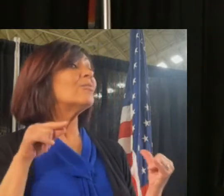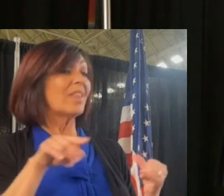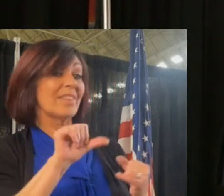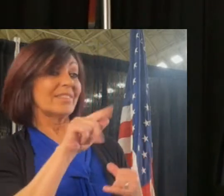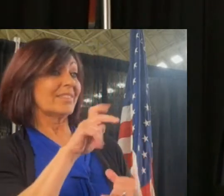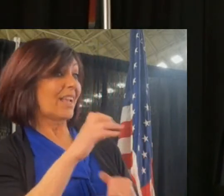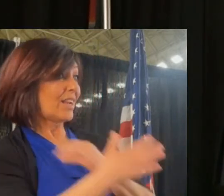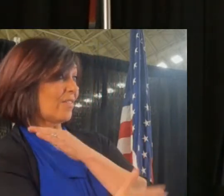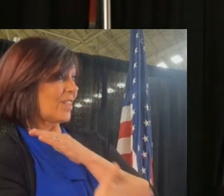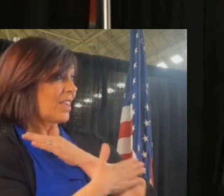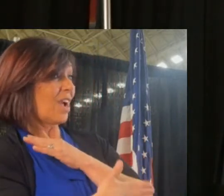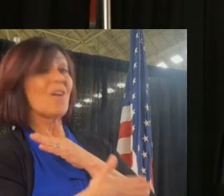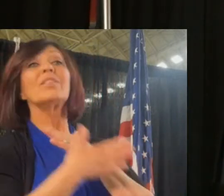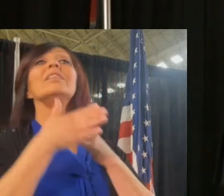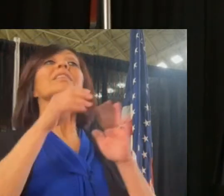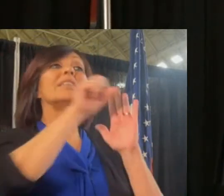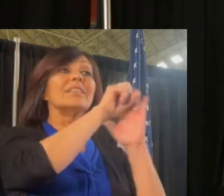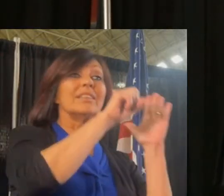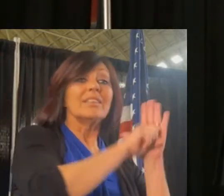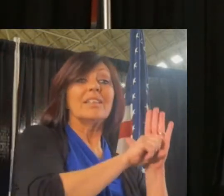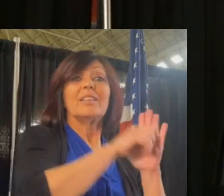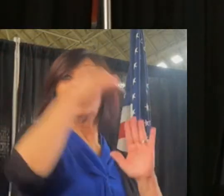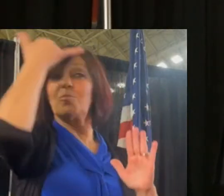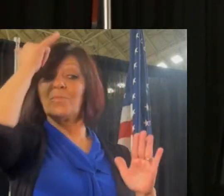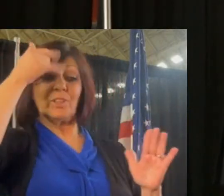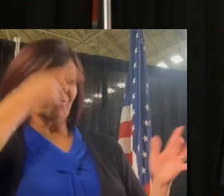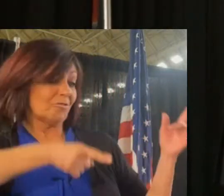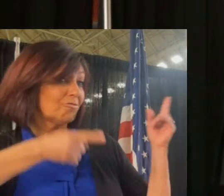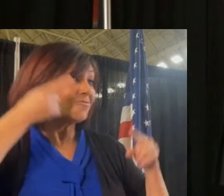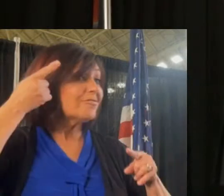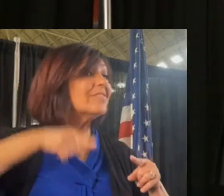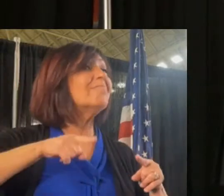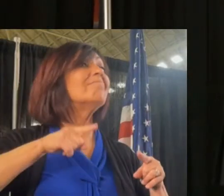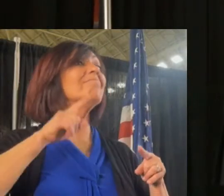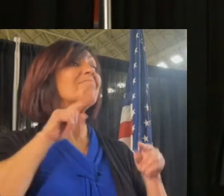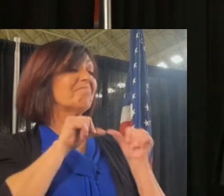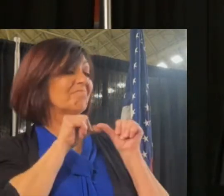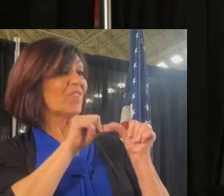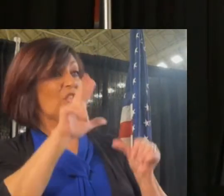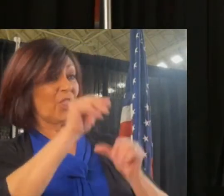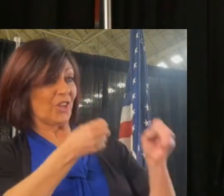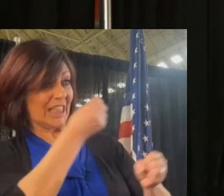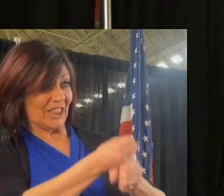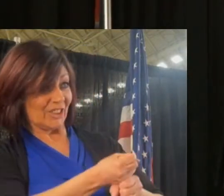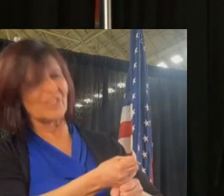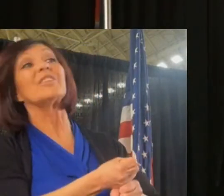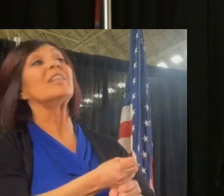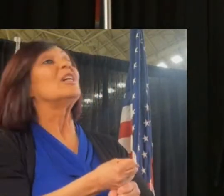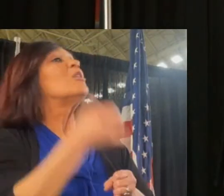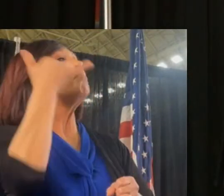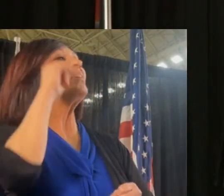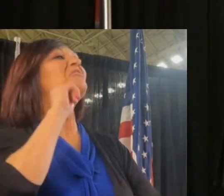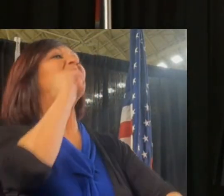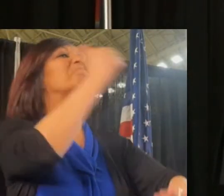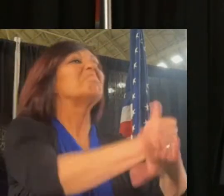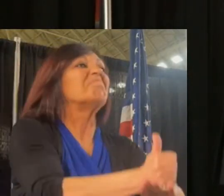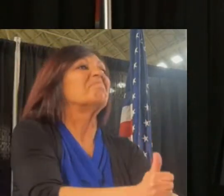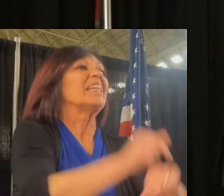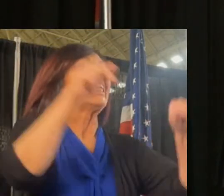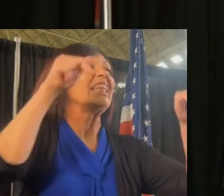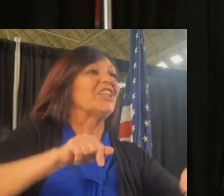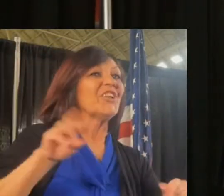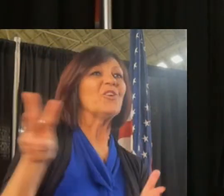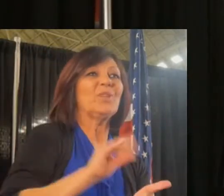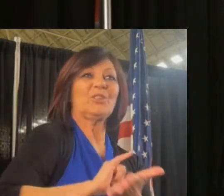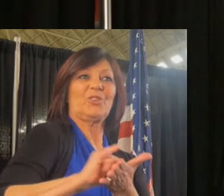and the Bills have reached agreement on a new home for the Bills that's going to last for about 30 years. 8 years later, the Bills are set in place here in Western